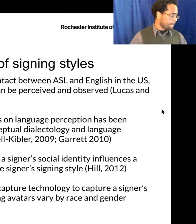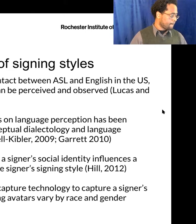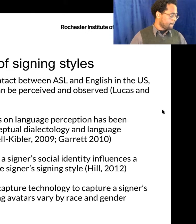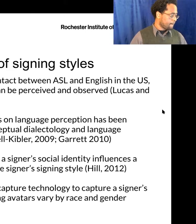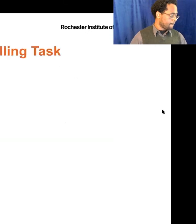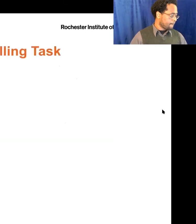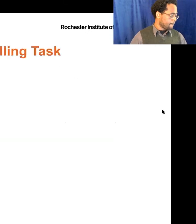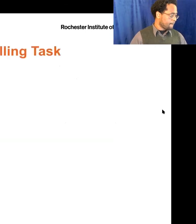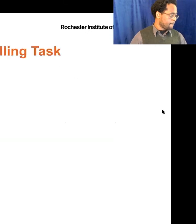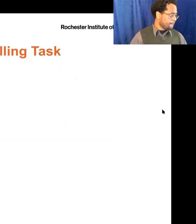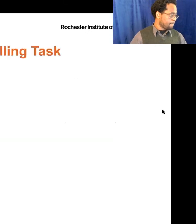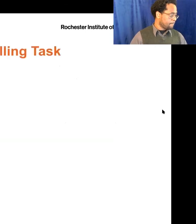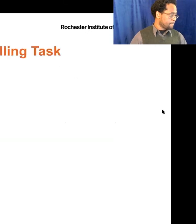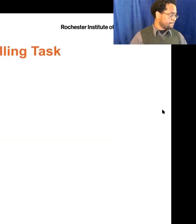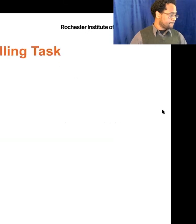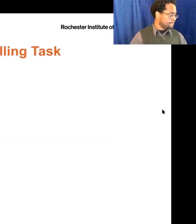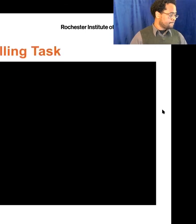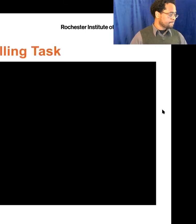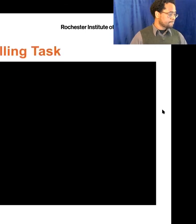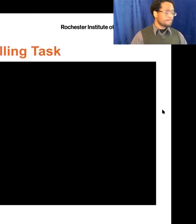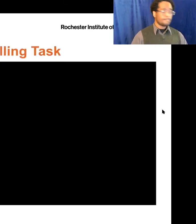and race.